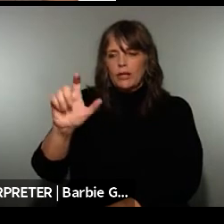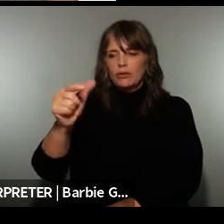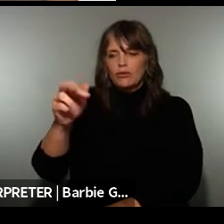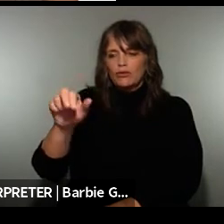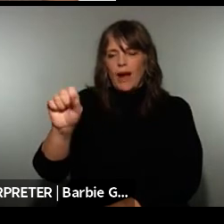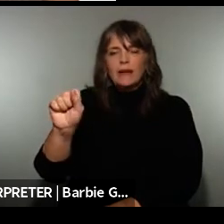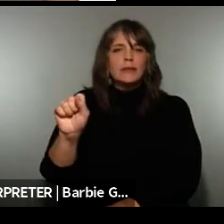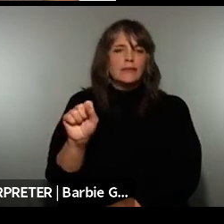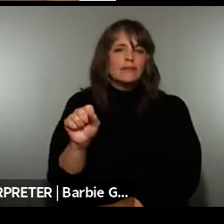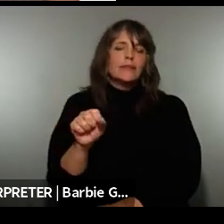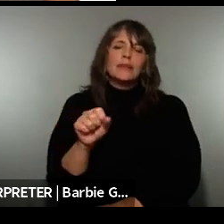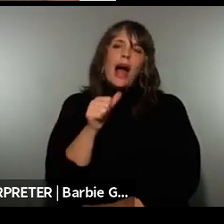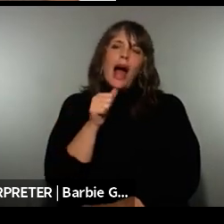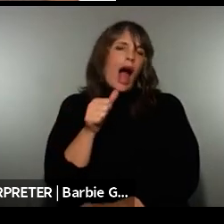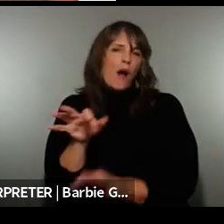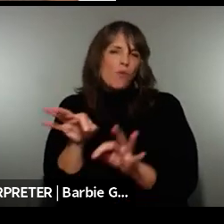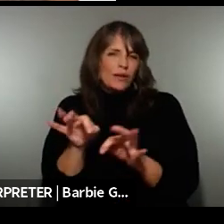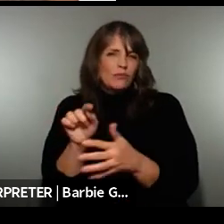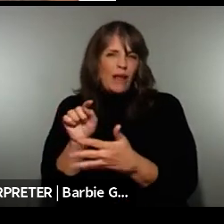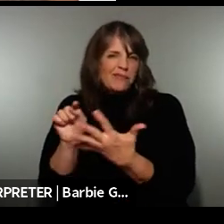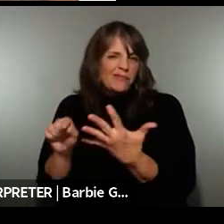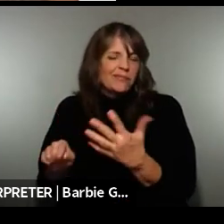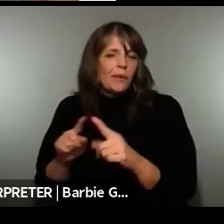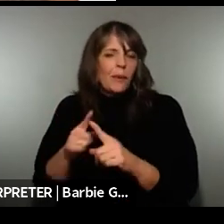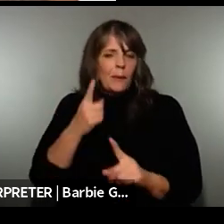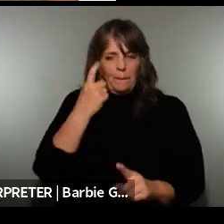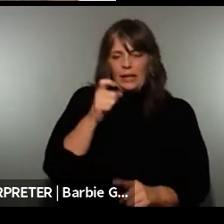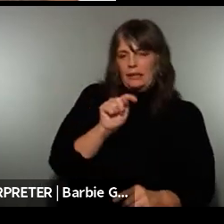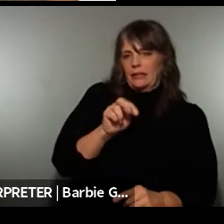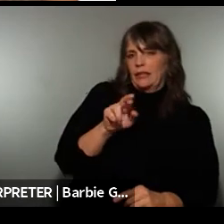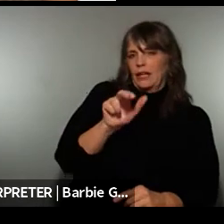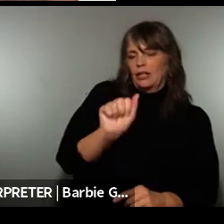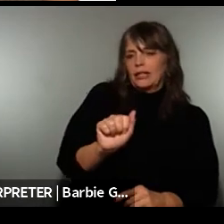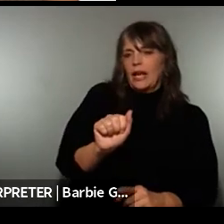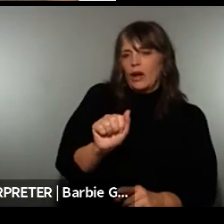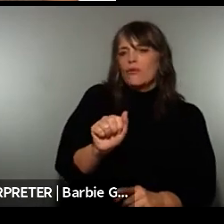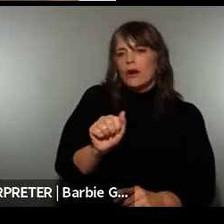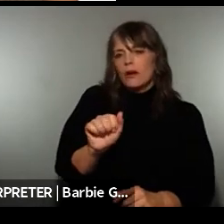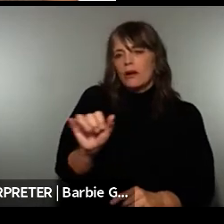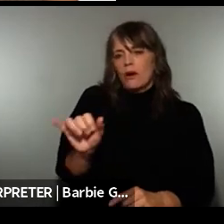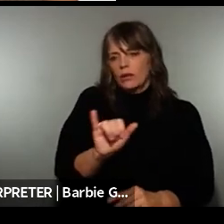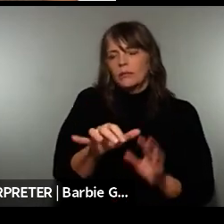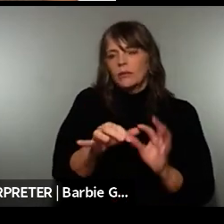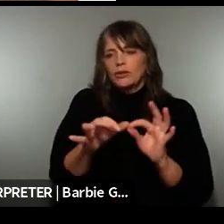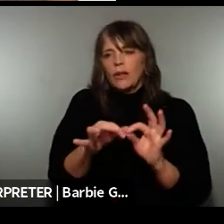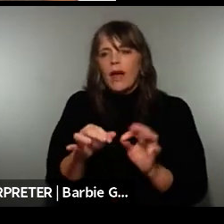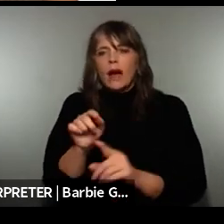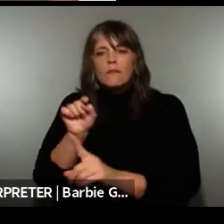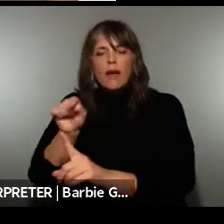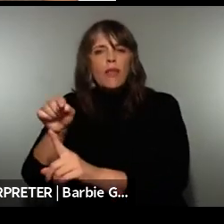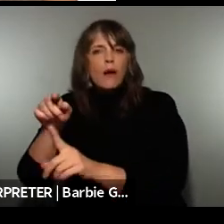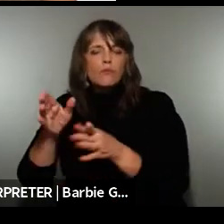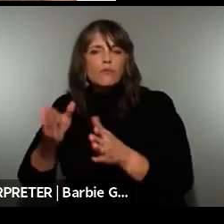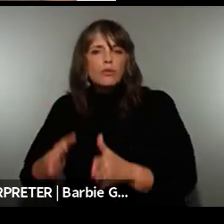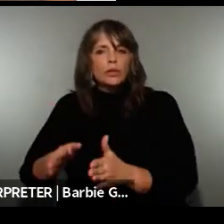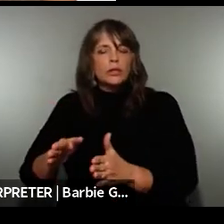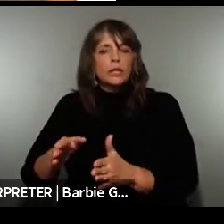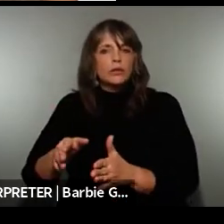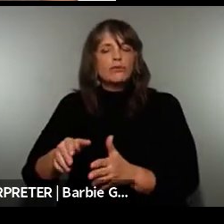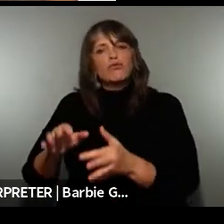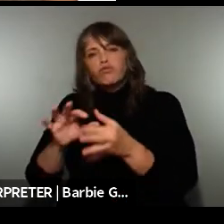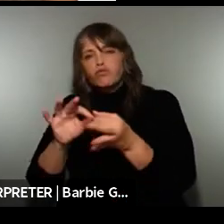covered everything, most of the main points that Robin Wall Kimmerer makes in this podcast. But it just, MD, if you're interested in